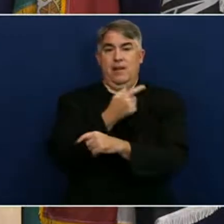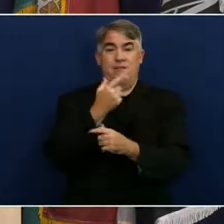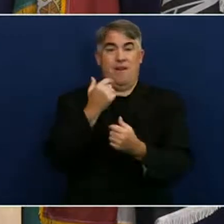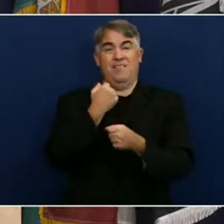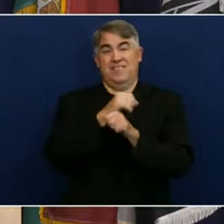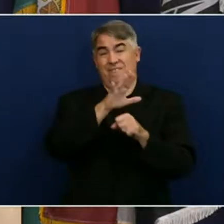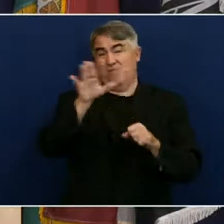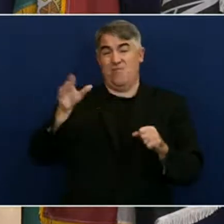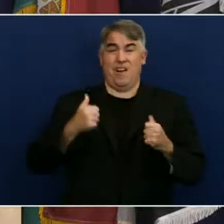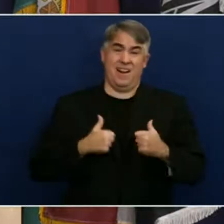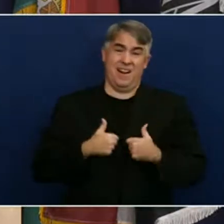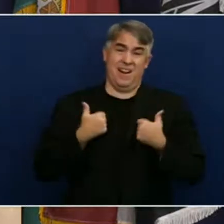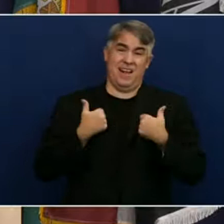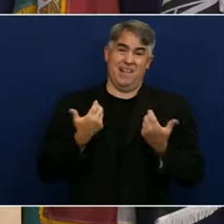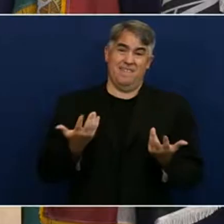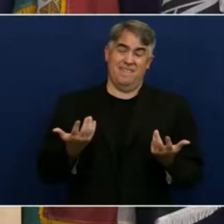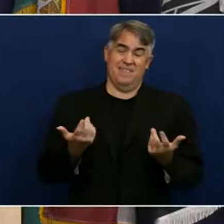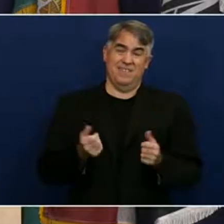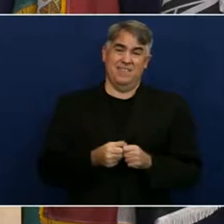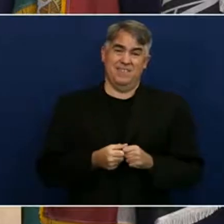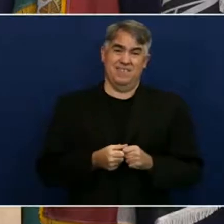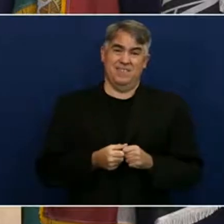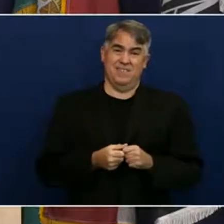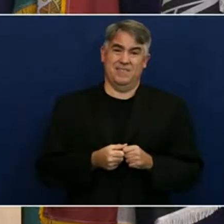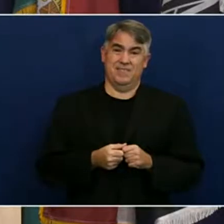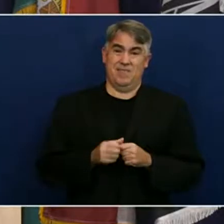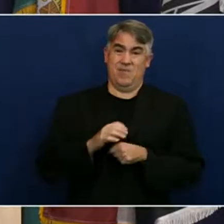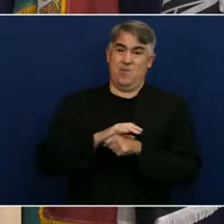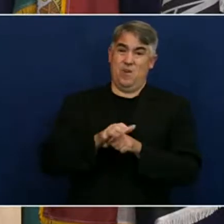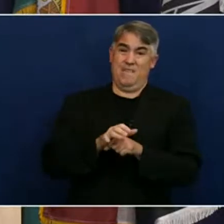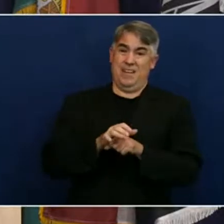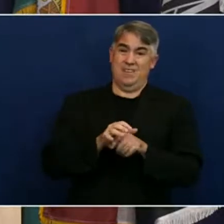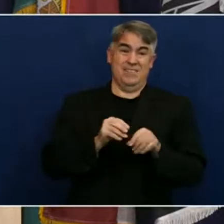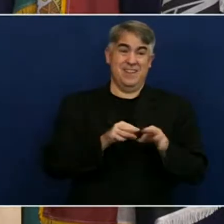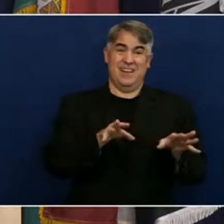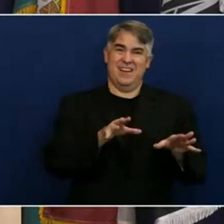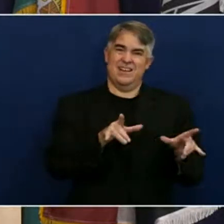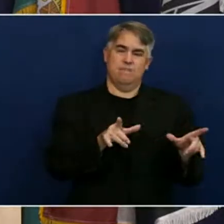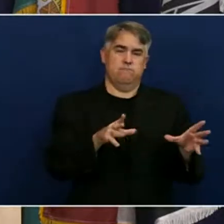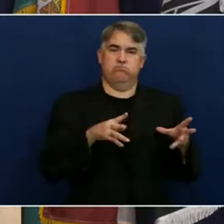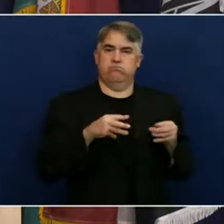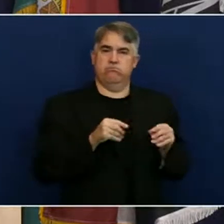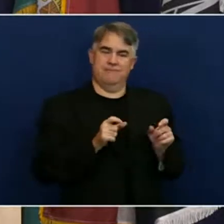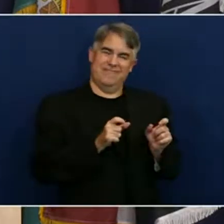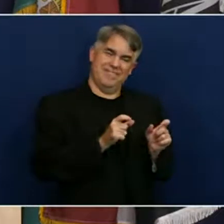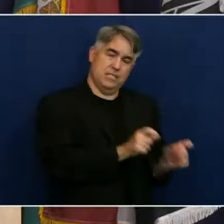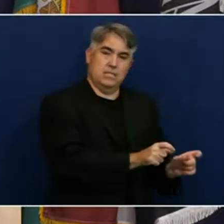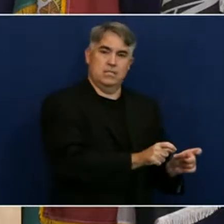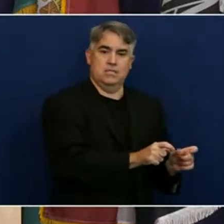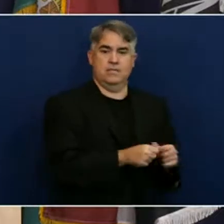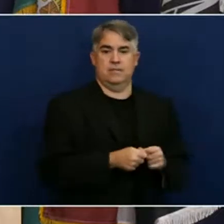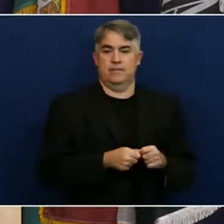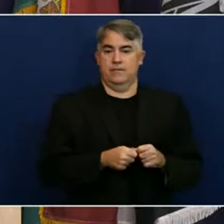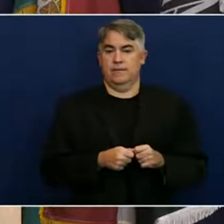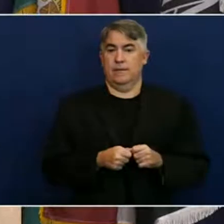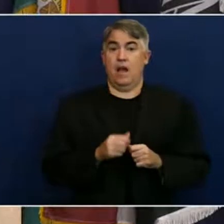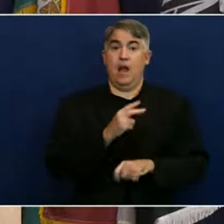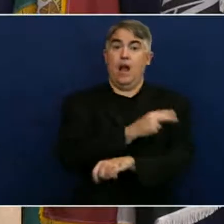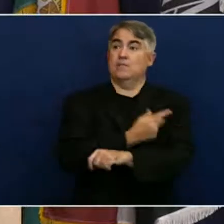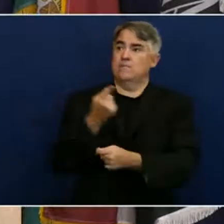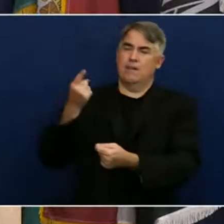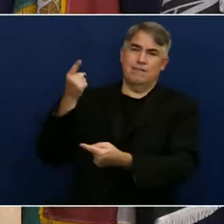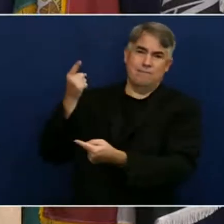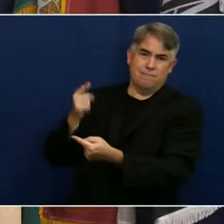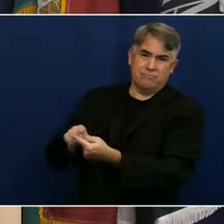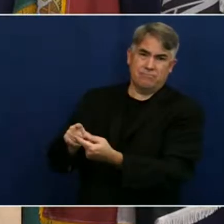lowering the probability of spread, the impact on lowering the impact on our healthcare system, and helping us work out of this and stay out